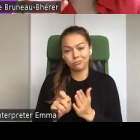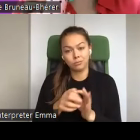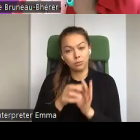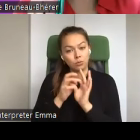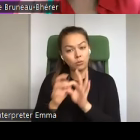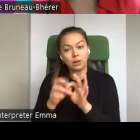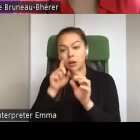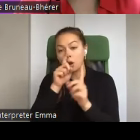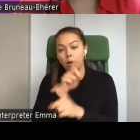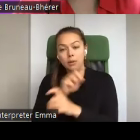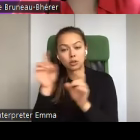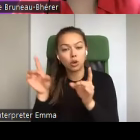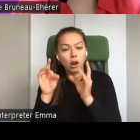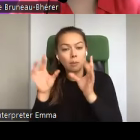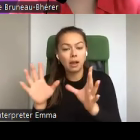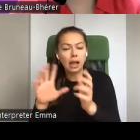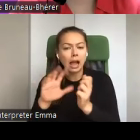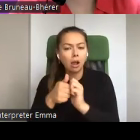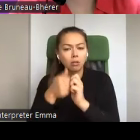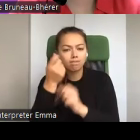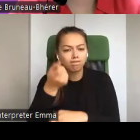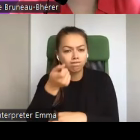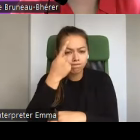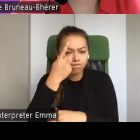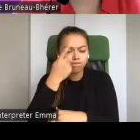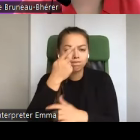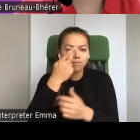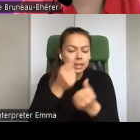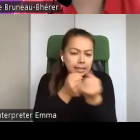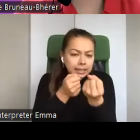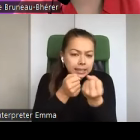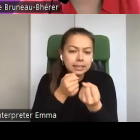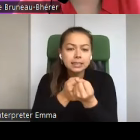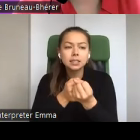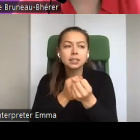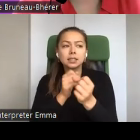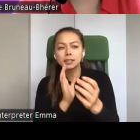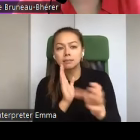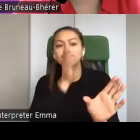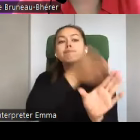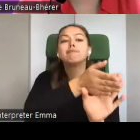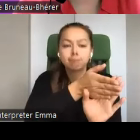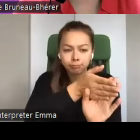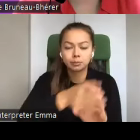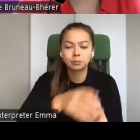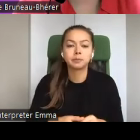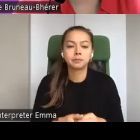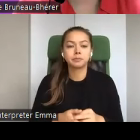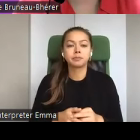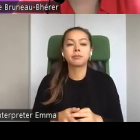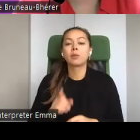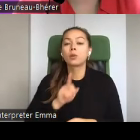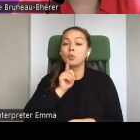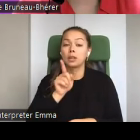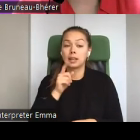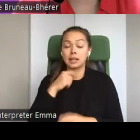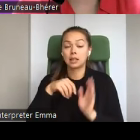understand, assess, and intervene. So this is a model that we've presented, but it really comes from the scientific